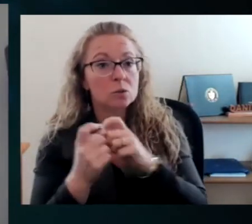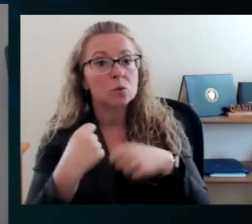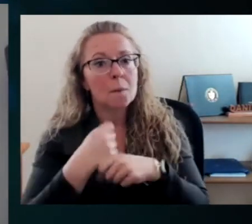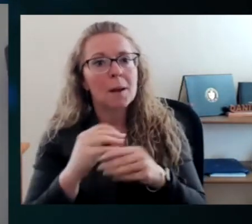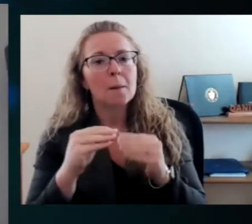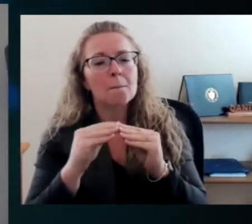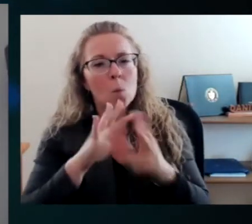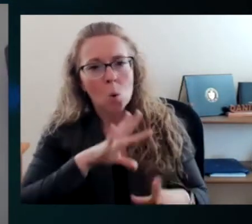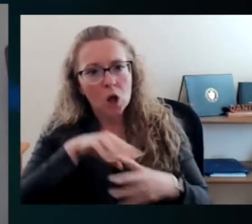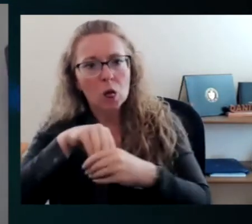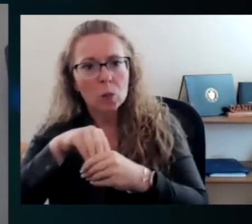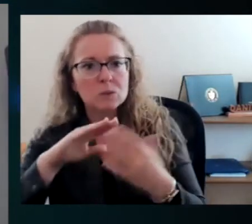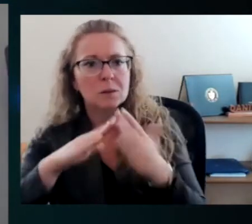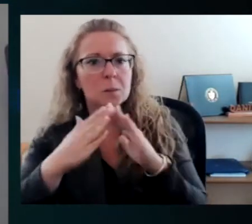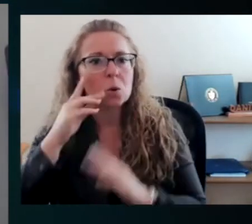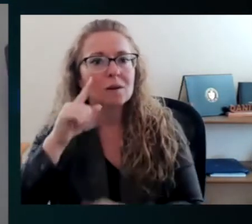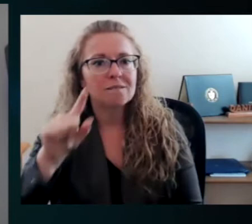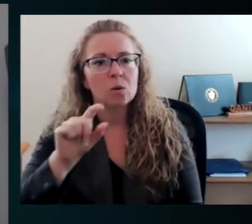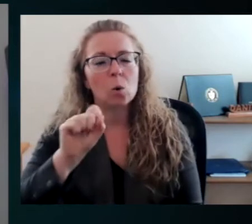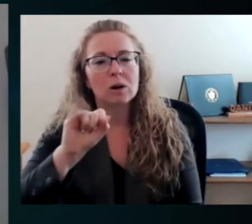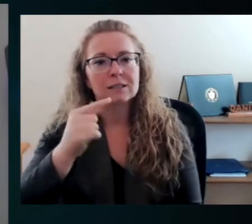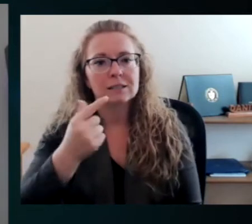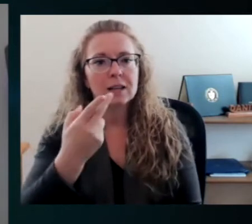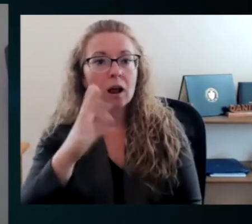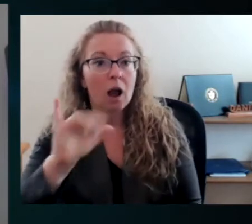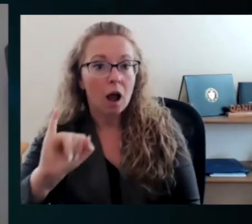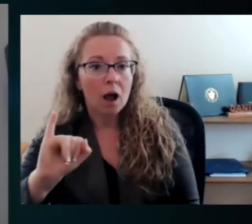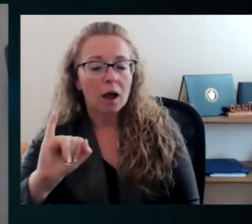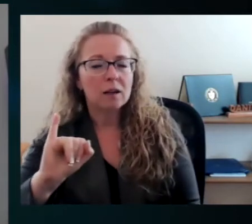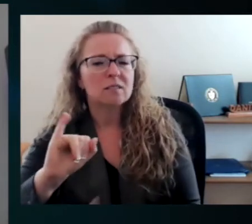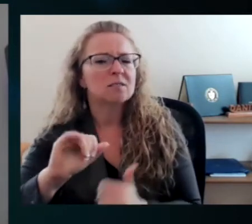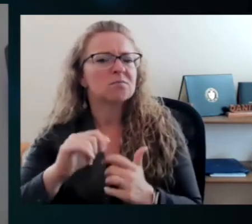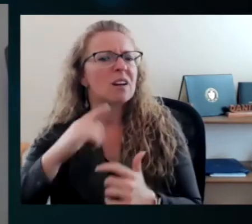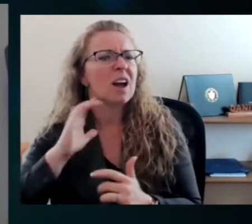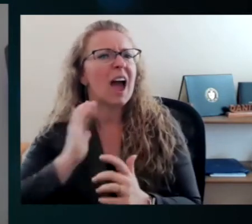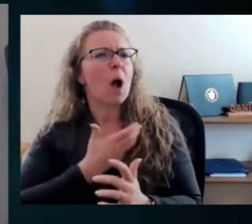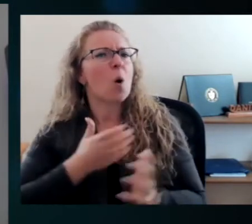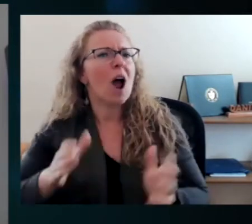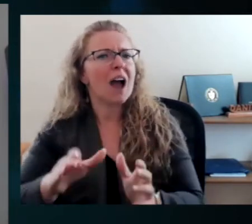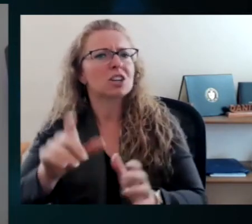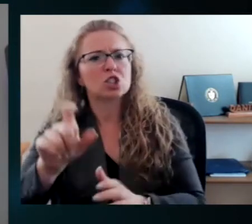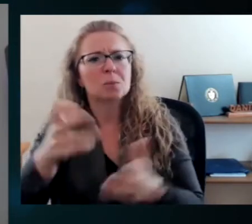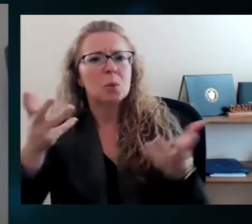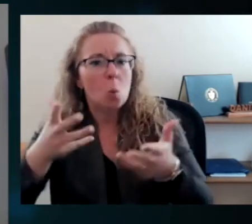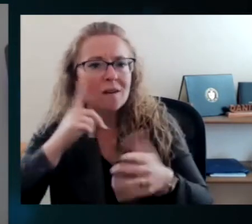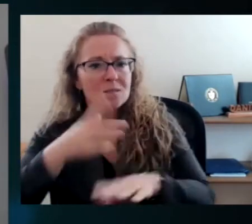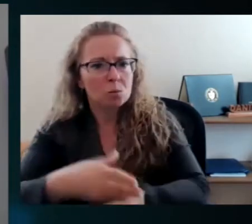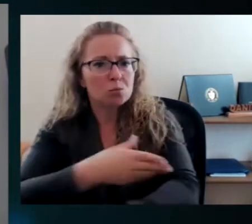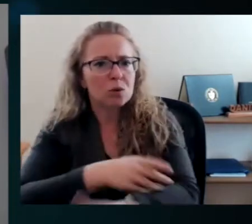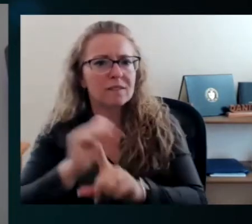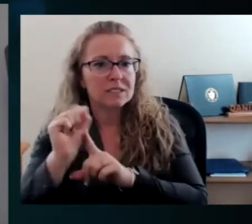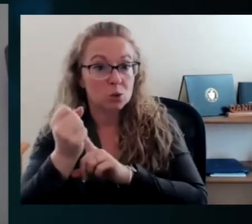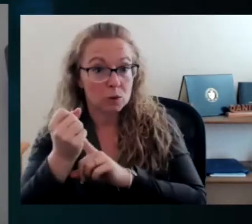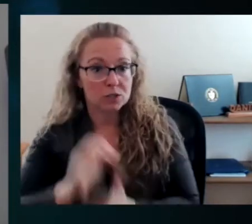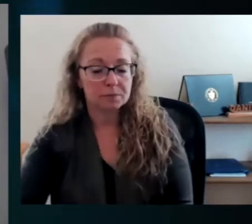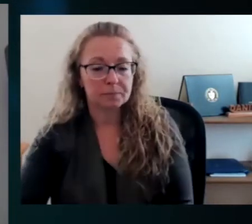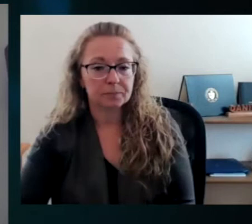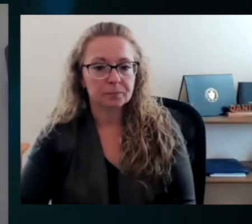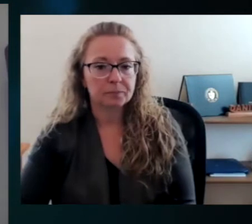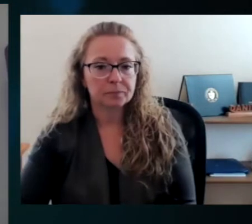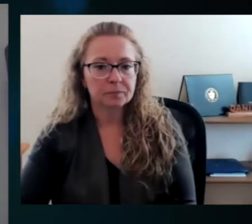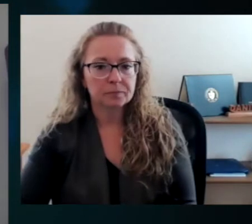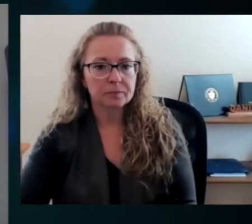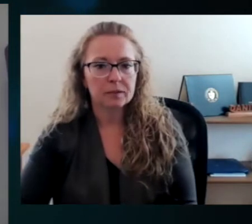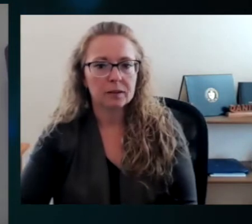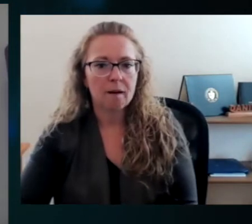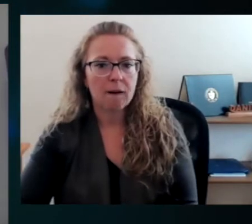community? What actions can and should be taken to improve the situation? I thought to kick us off, Tess has been embarking